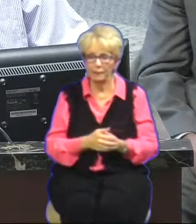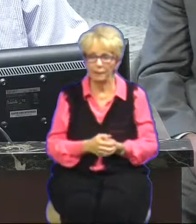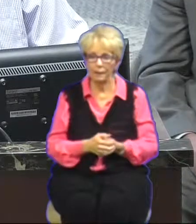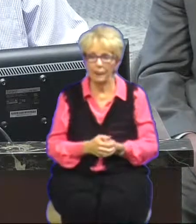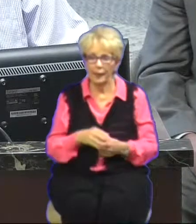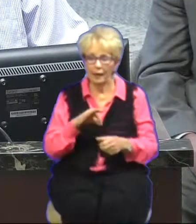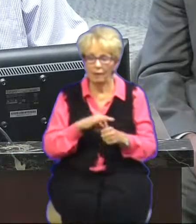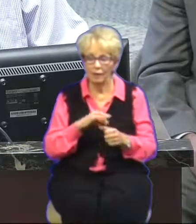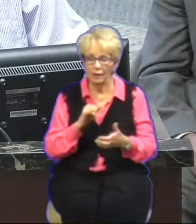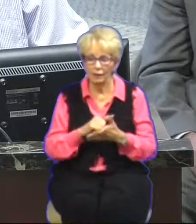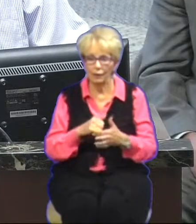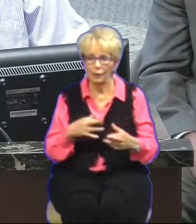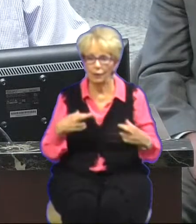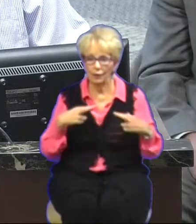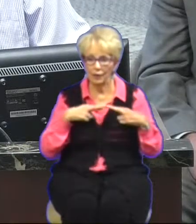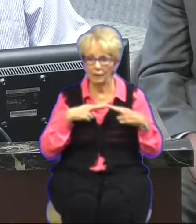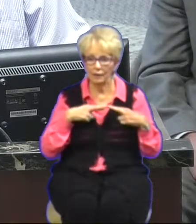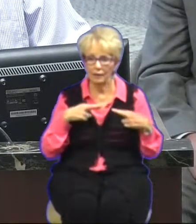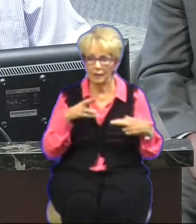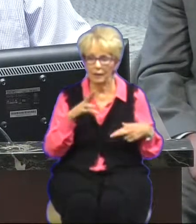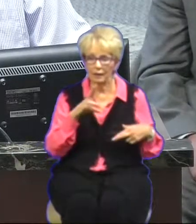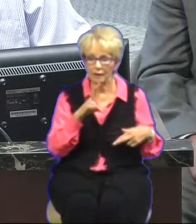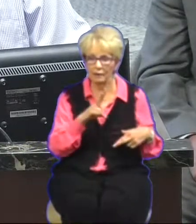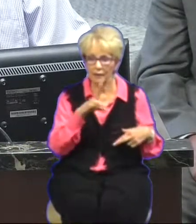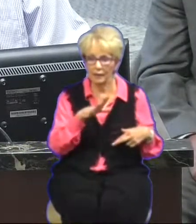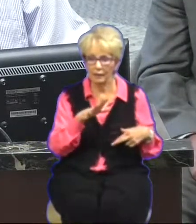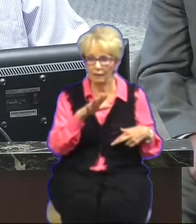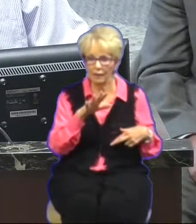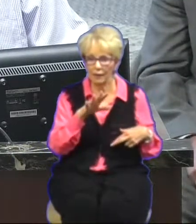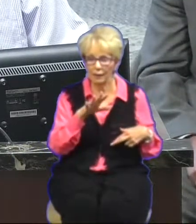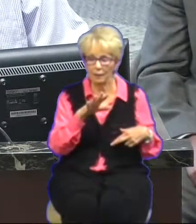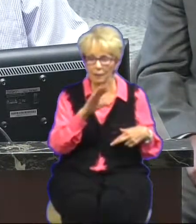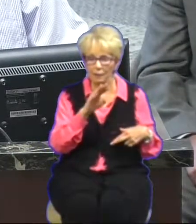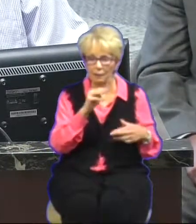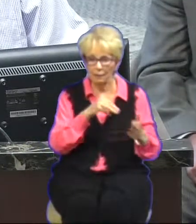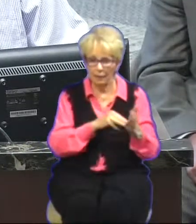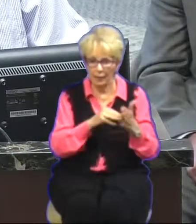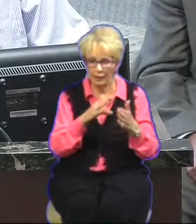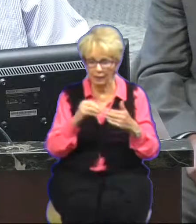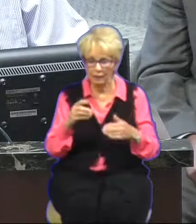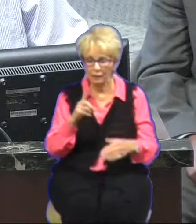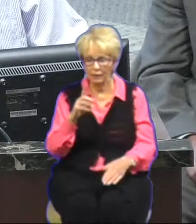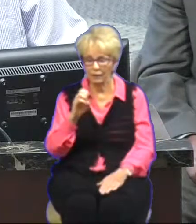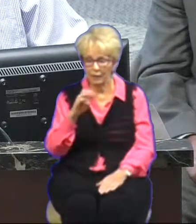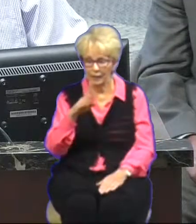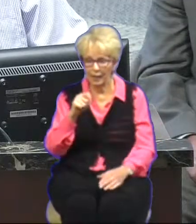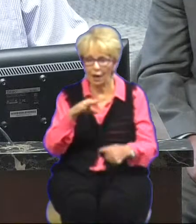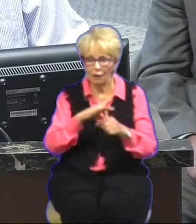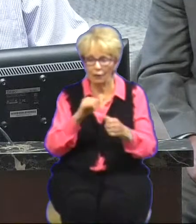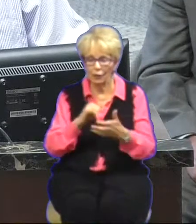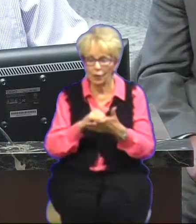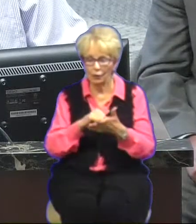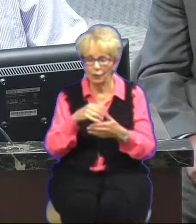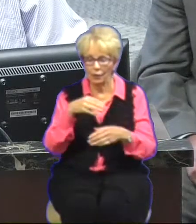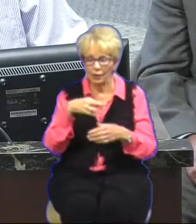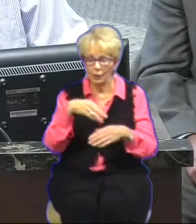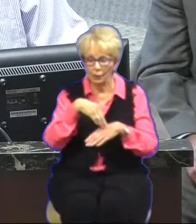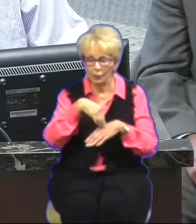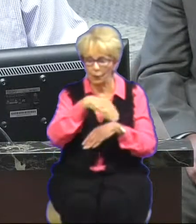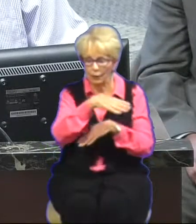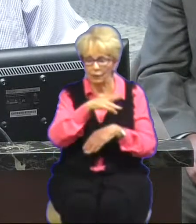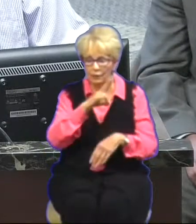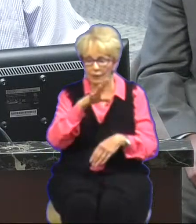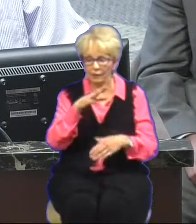We voted to retire $75 million of debt. We voted to return